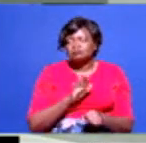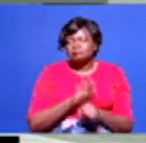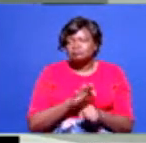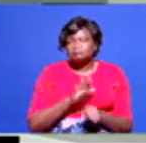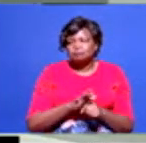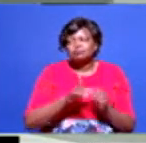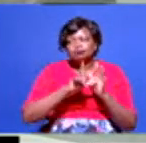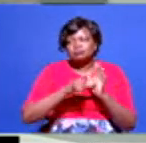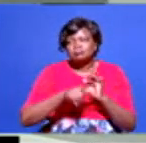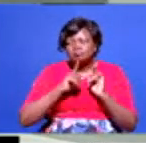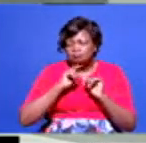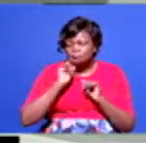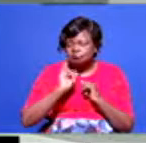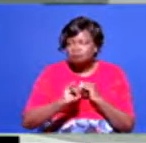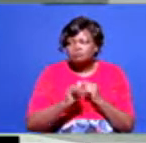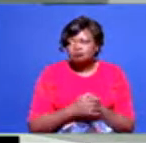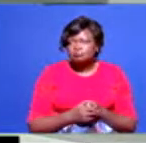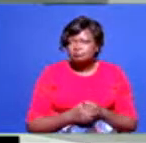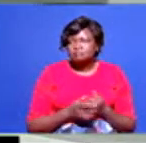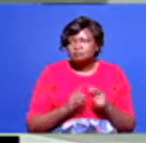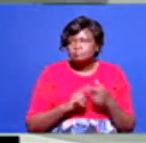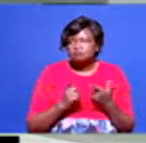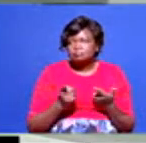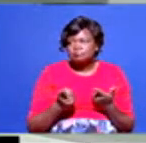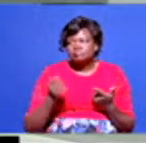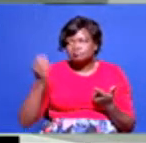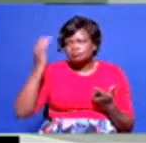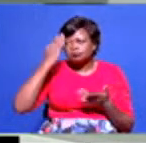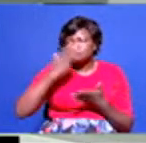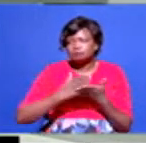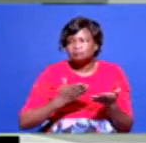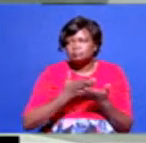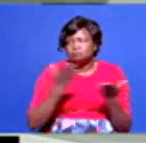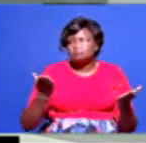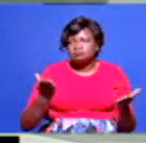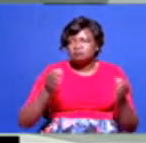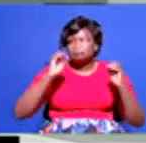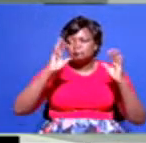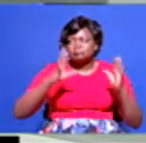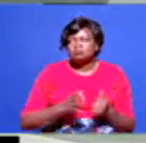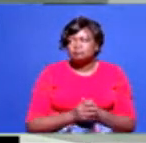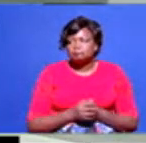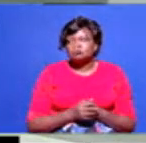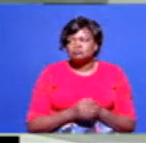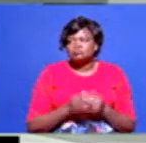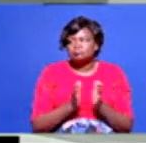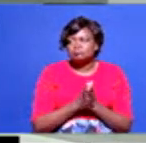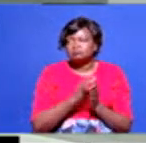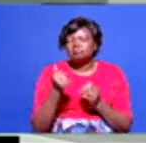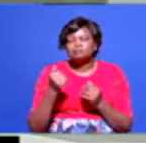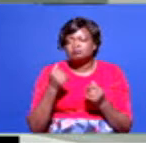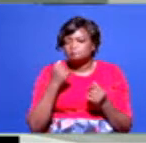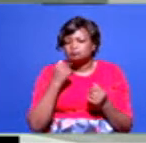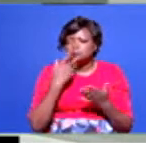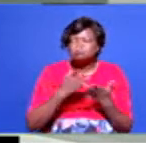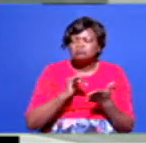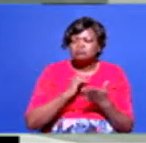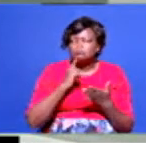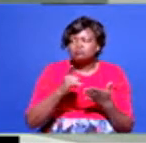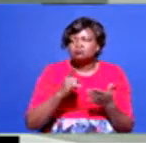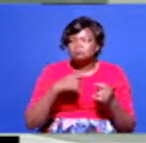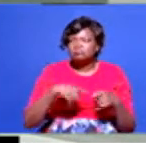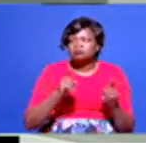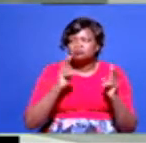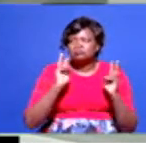long. We look at the profile. Absolutely. Still remember, you know, some of his speeches, yep, and some of his quotes. I have to say that he was a